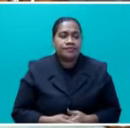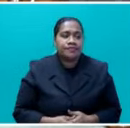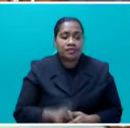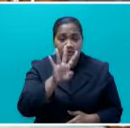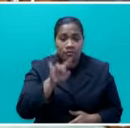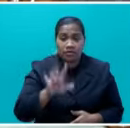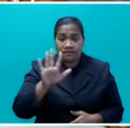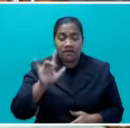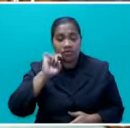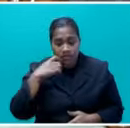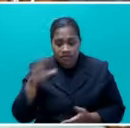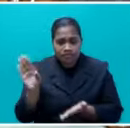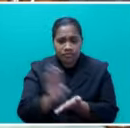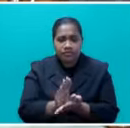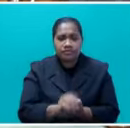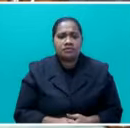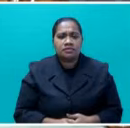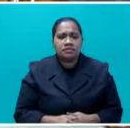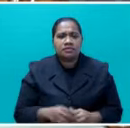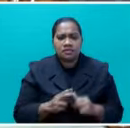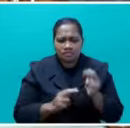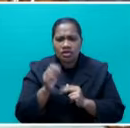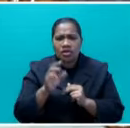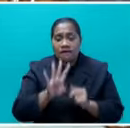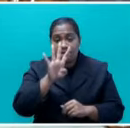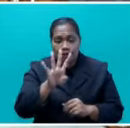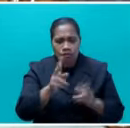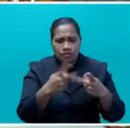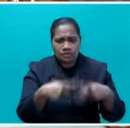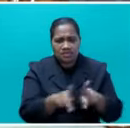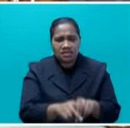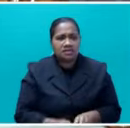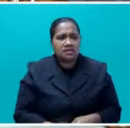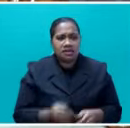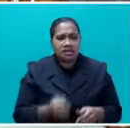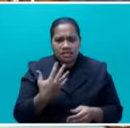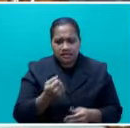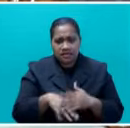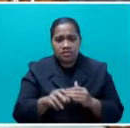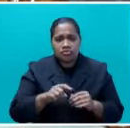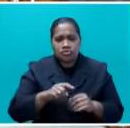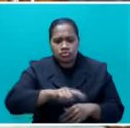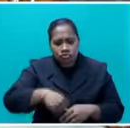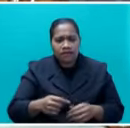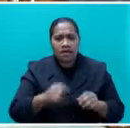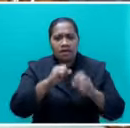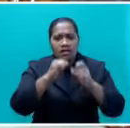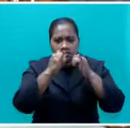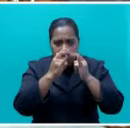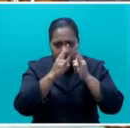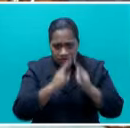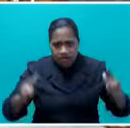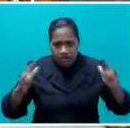the construction of 4 key transmission sites. The initial 2 sites is Nakumbolevu in Suva, Sambetu in Nandi. They are expected to